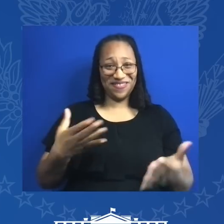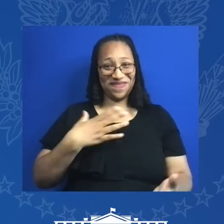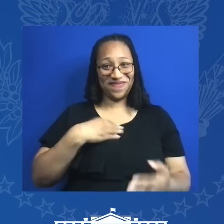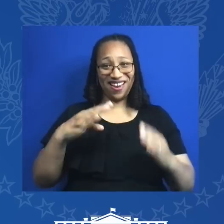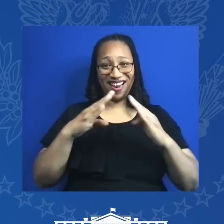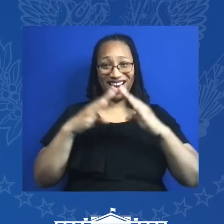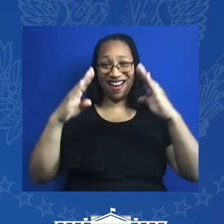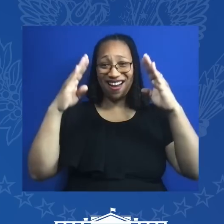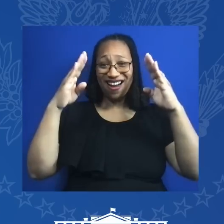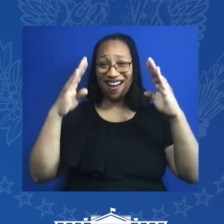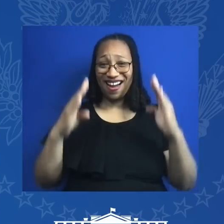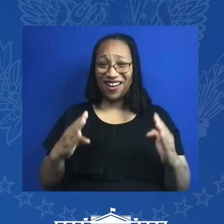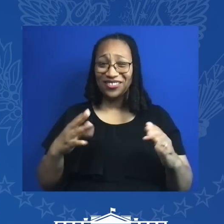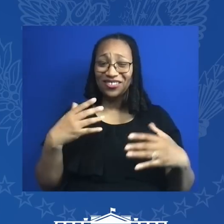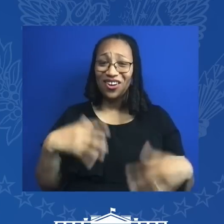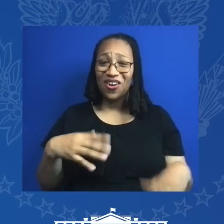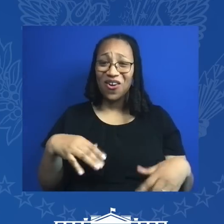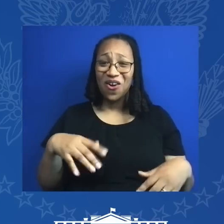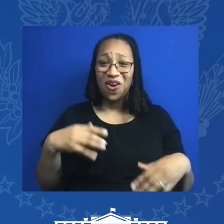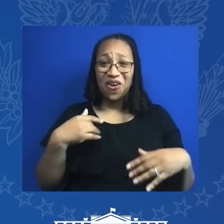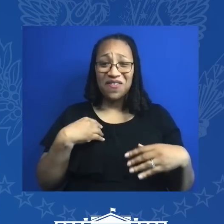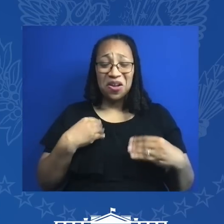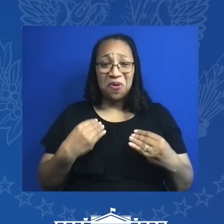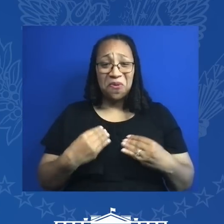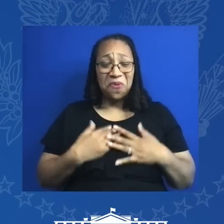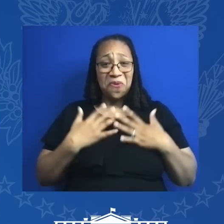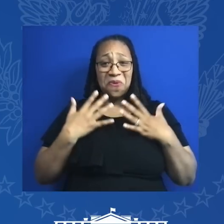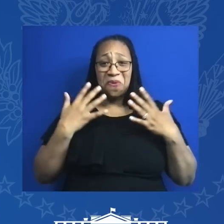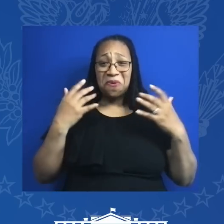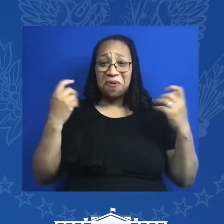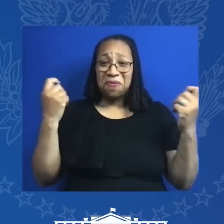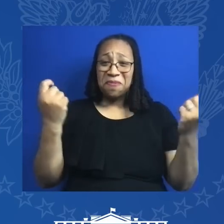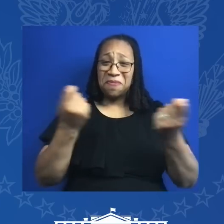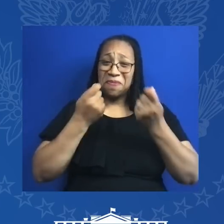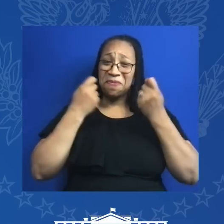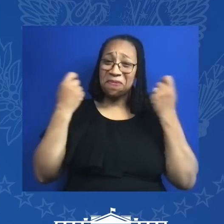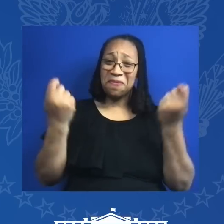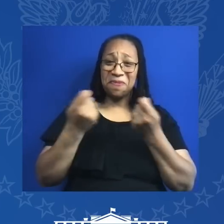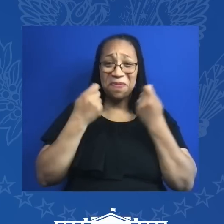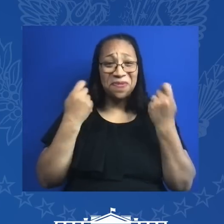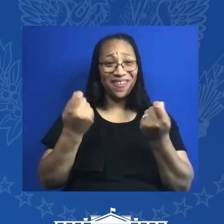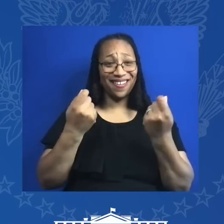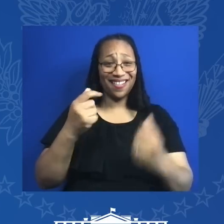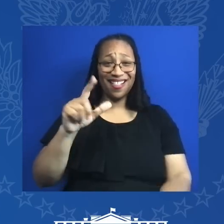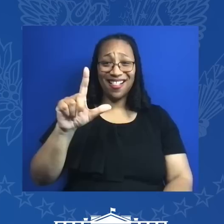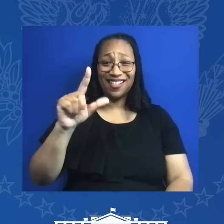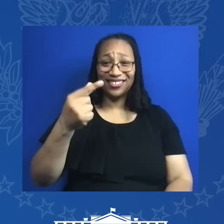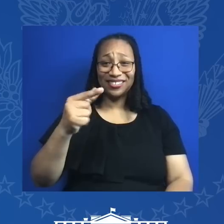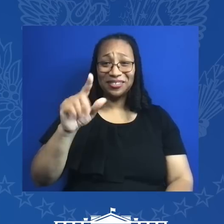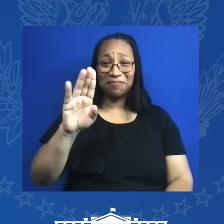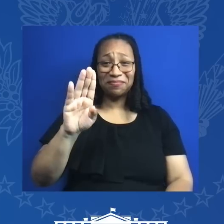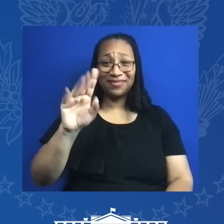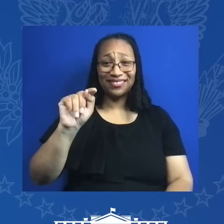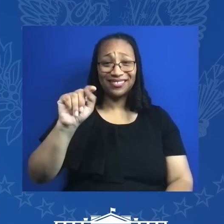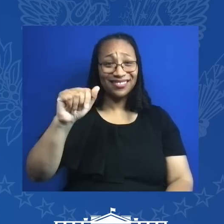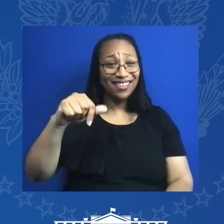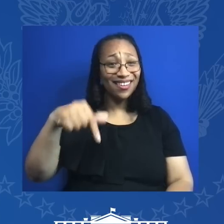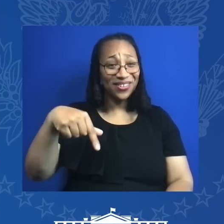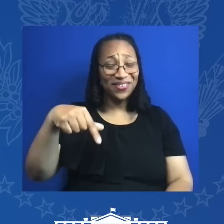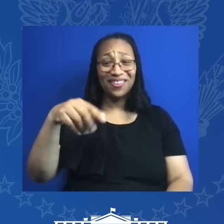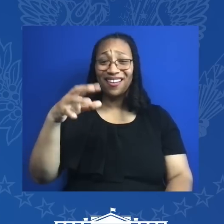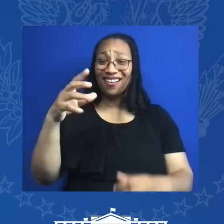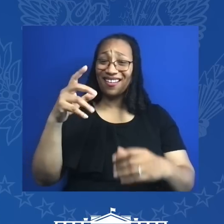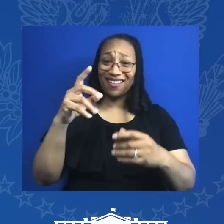LGBTQ plus community and friends from across the country. We live in Houston,